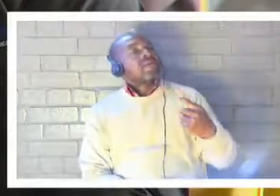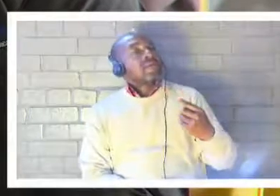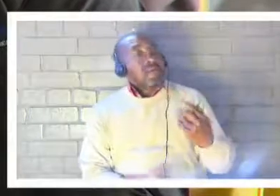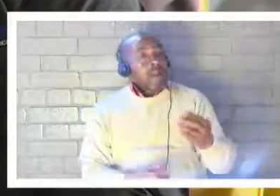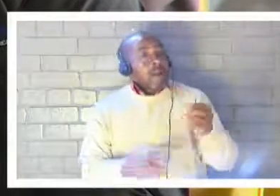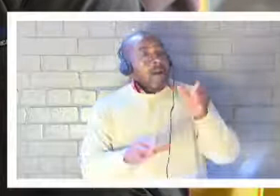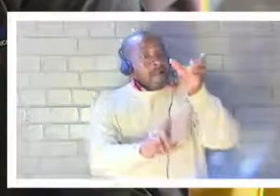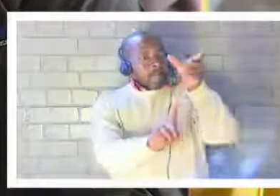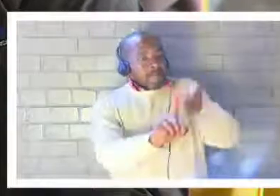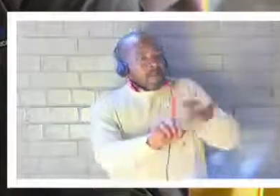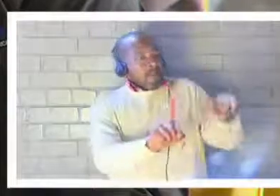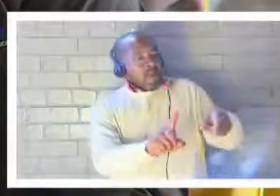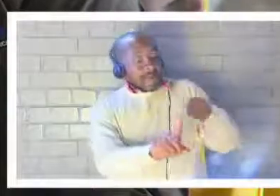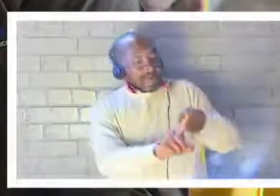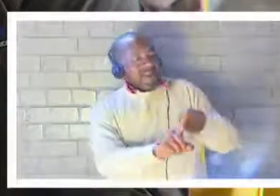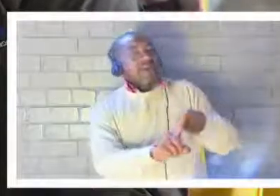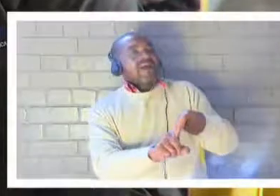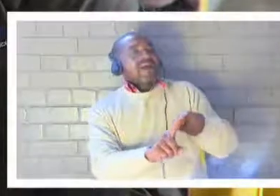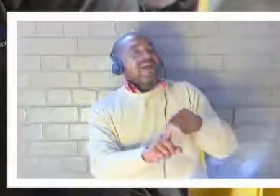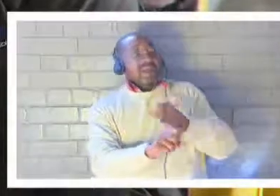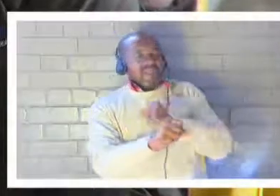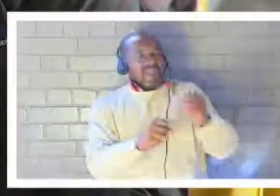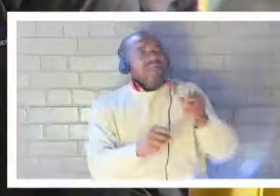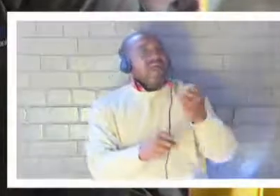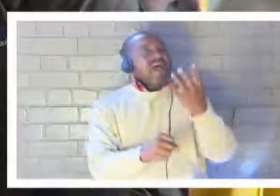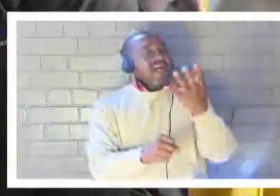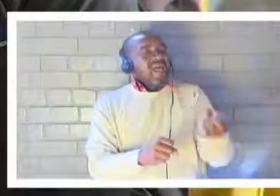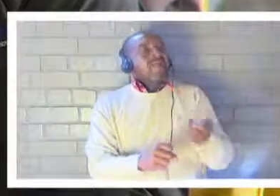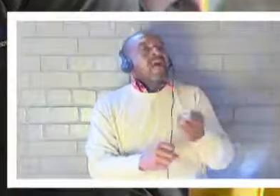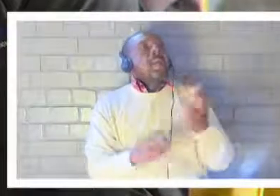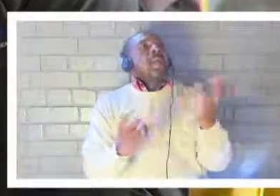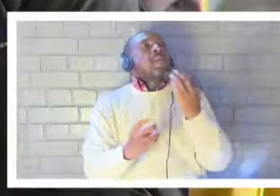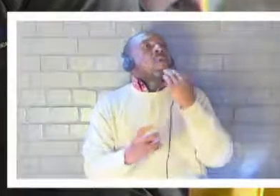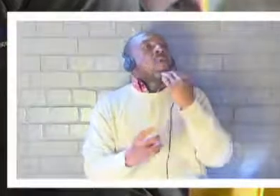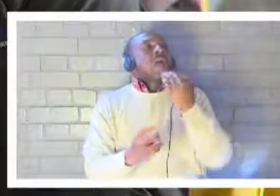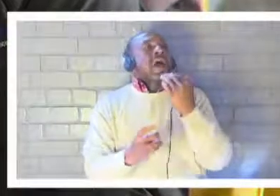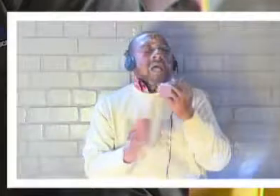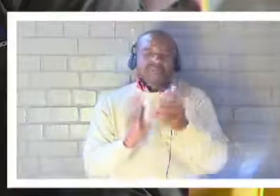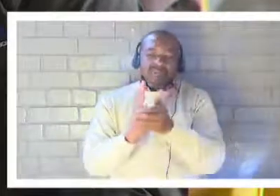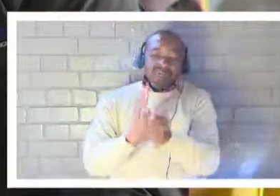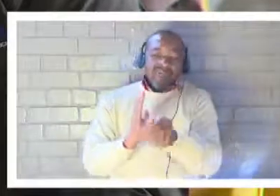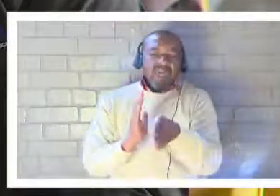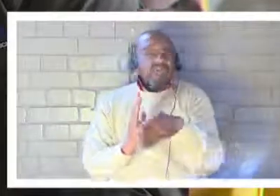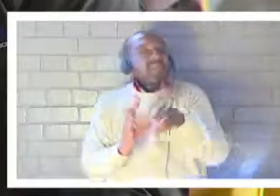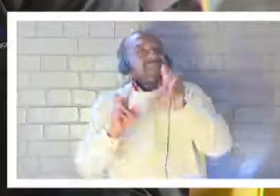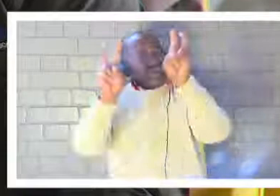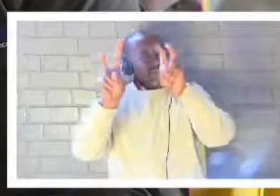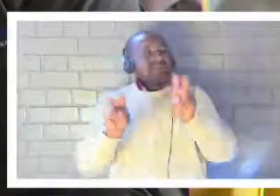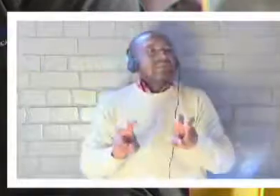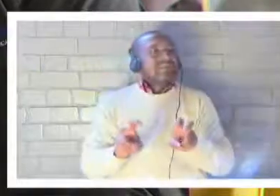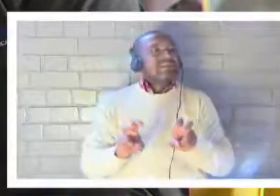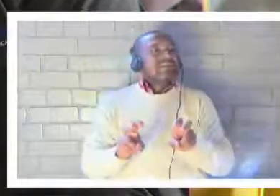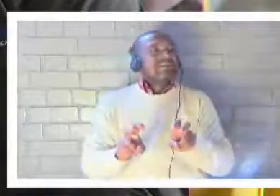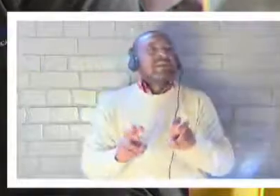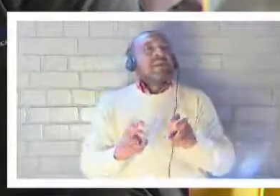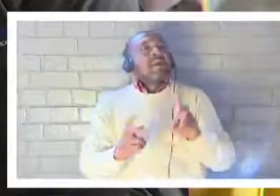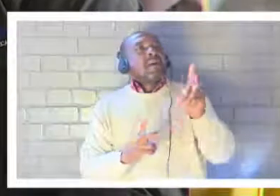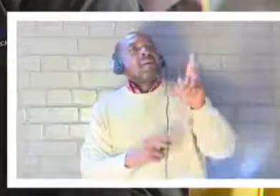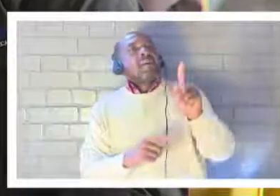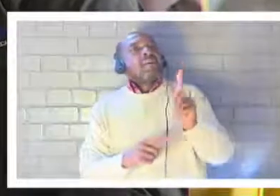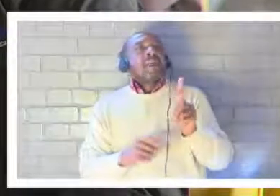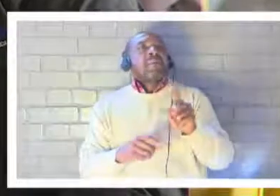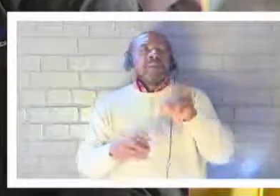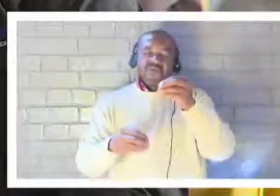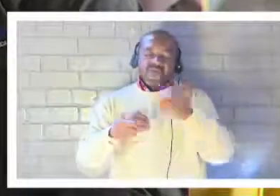to have the plumbing team, the carpentry, electricians and staff. You go to the institution, you